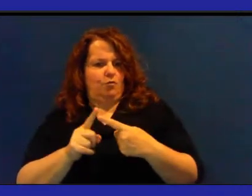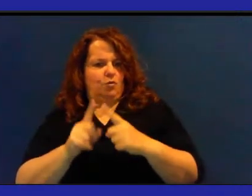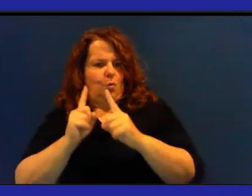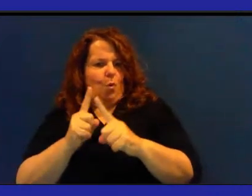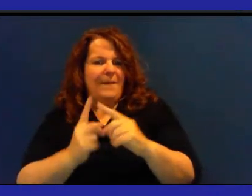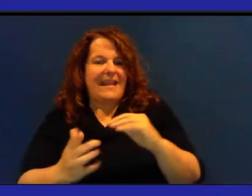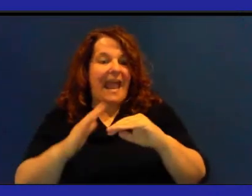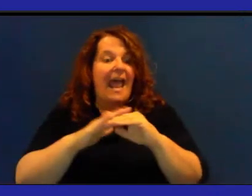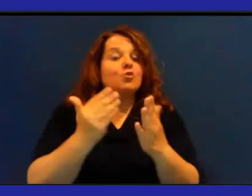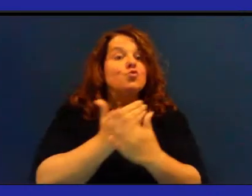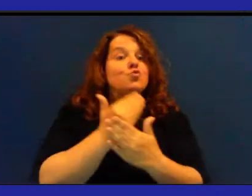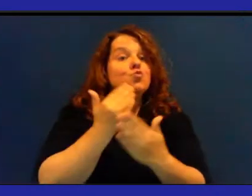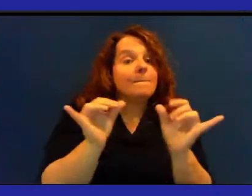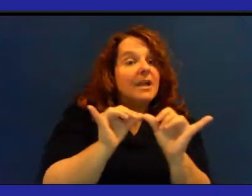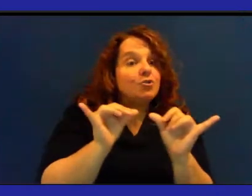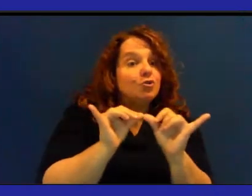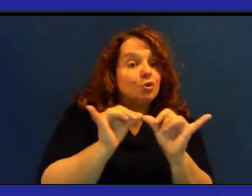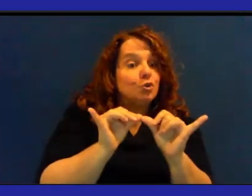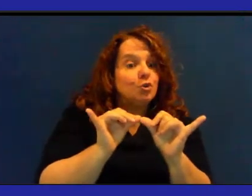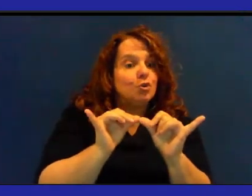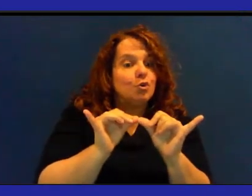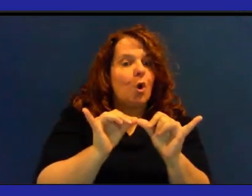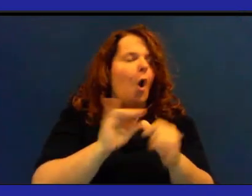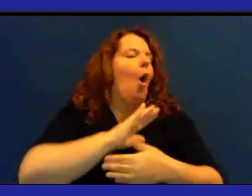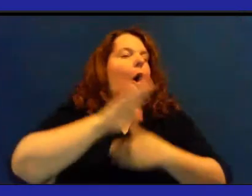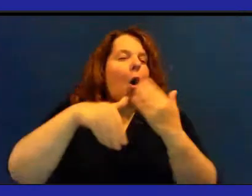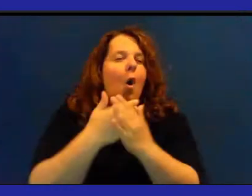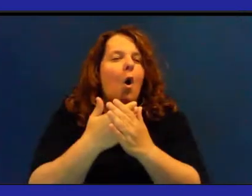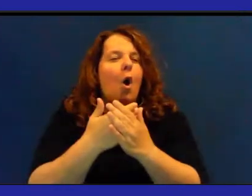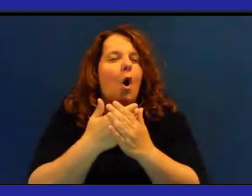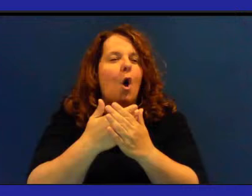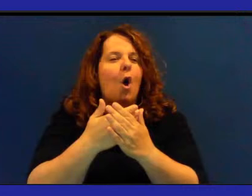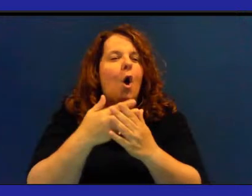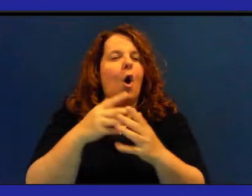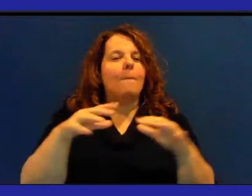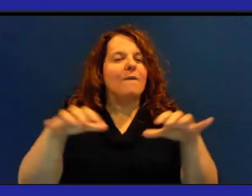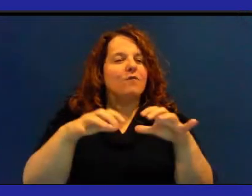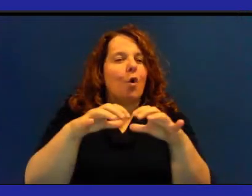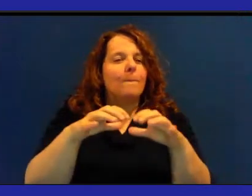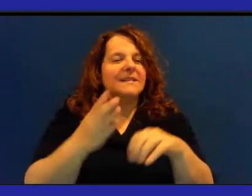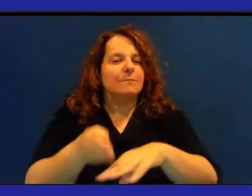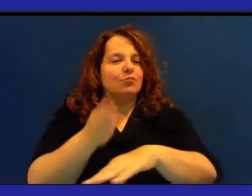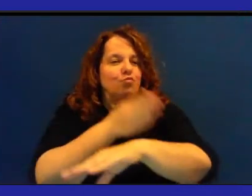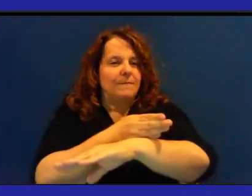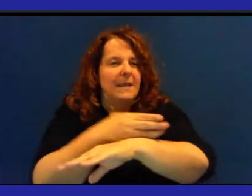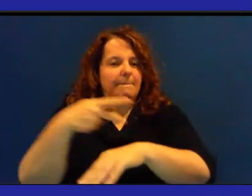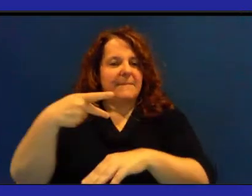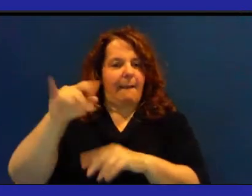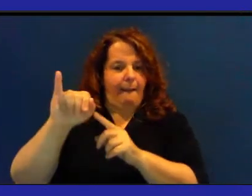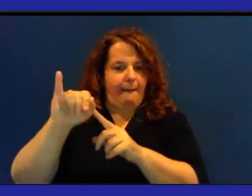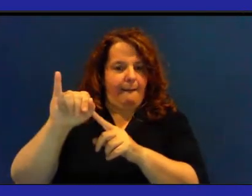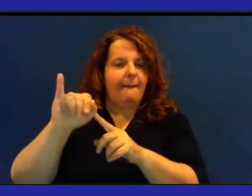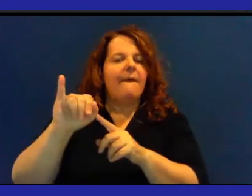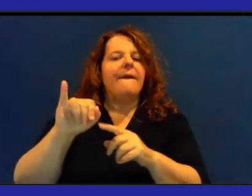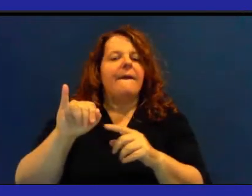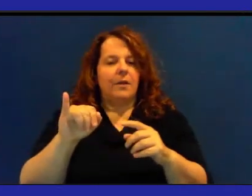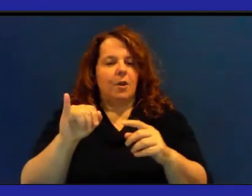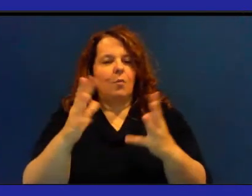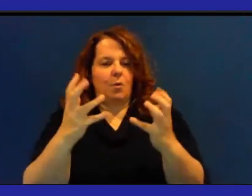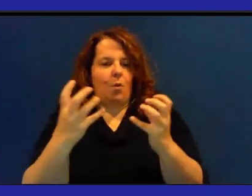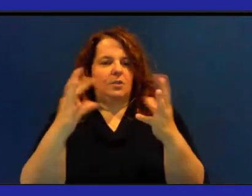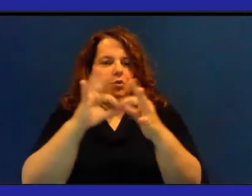new measure of all of our performance improvement projects, the number of which we have an equity lens applied, so that